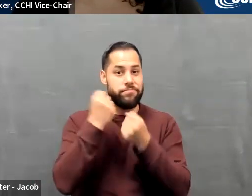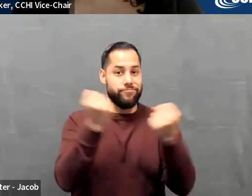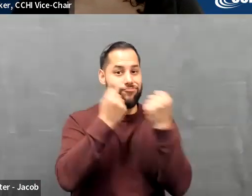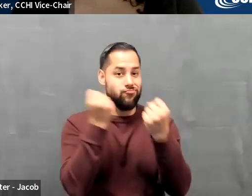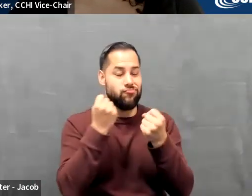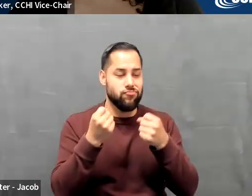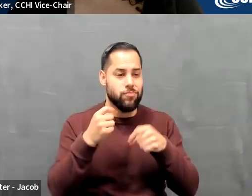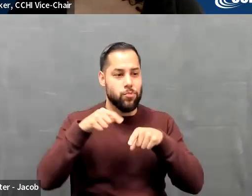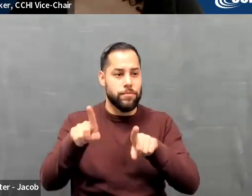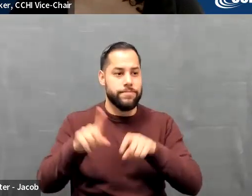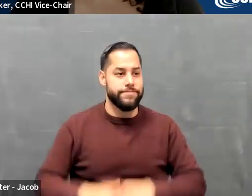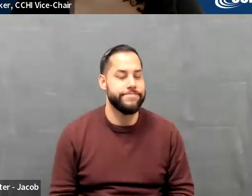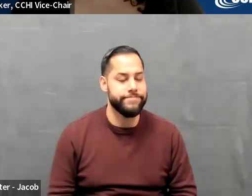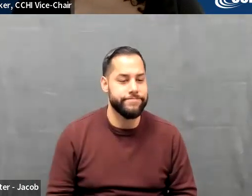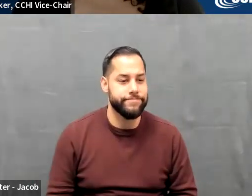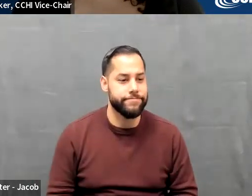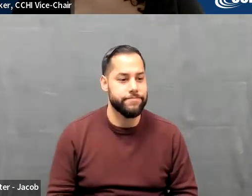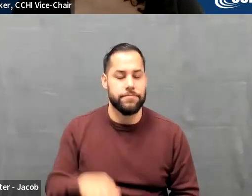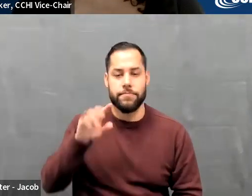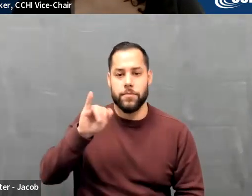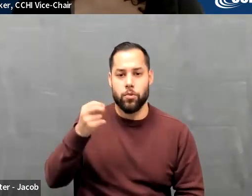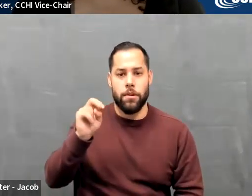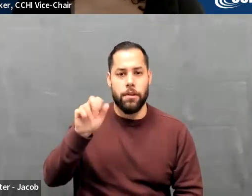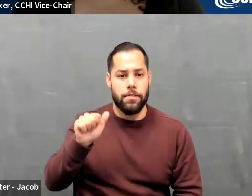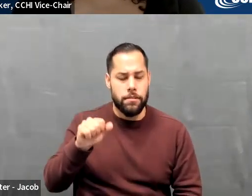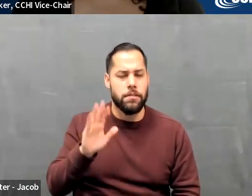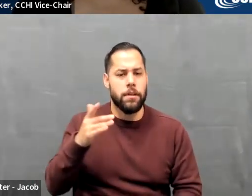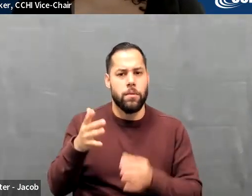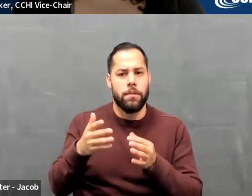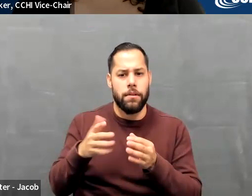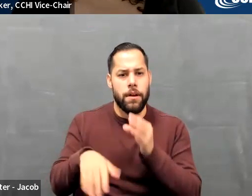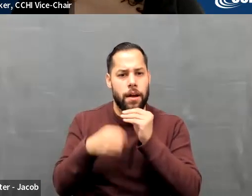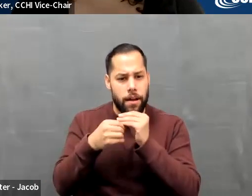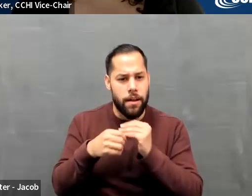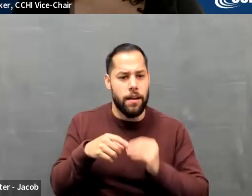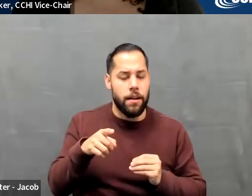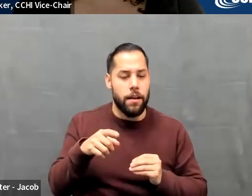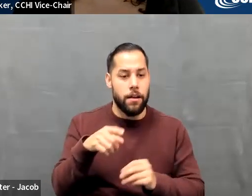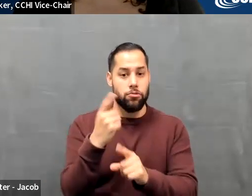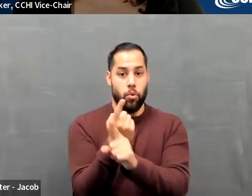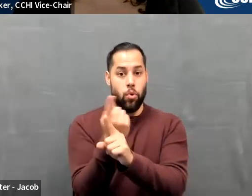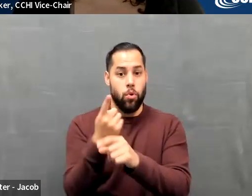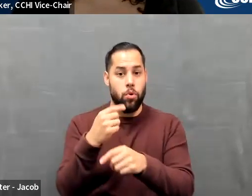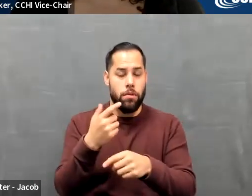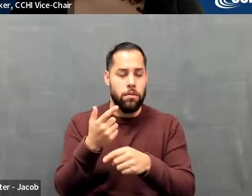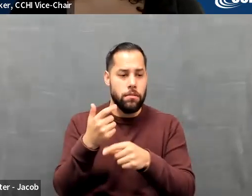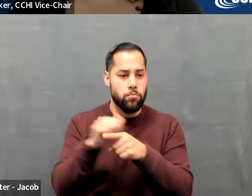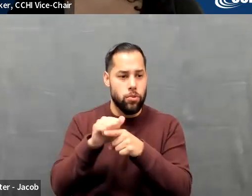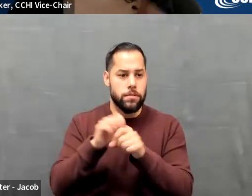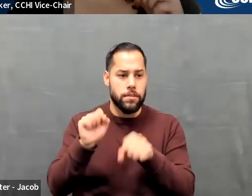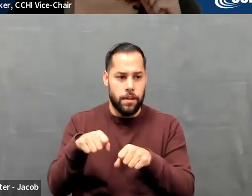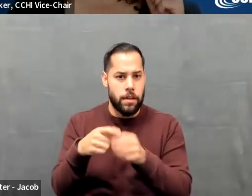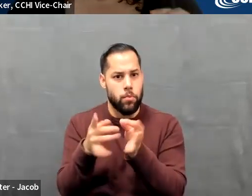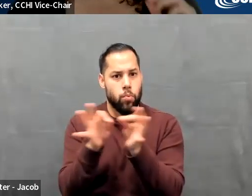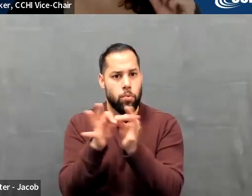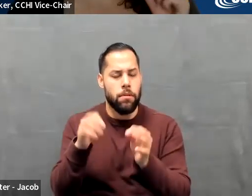skills. I would also add that solo practice can be very valuable, but there